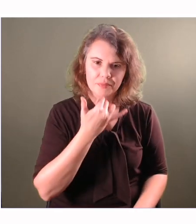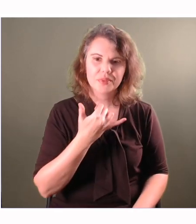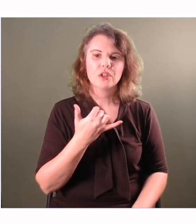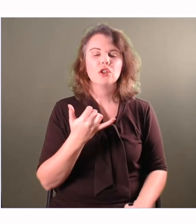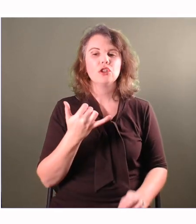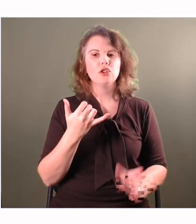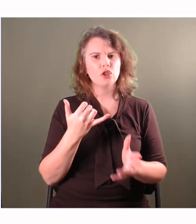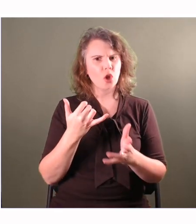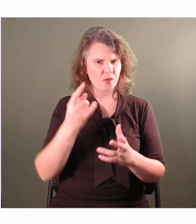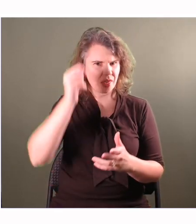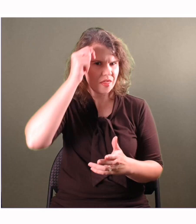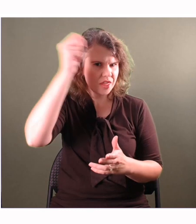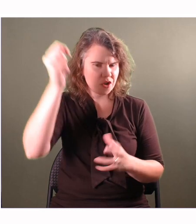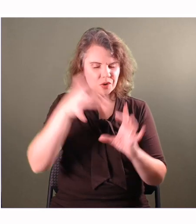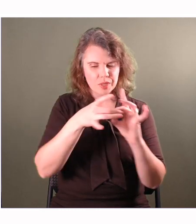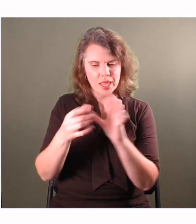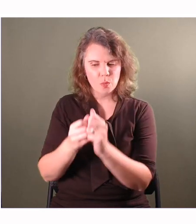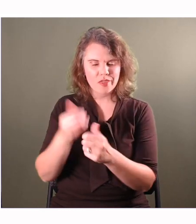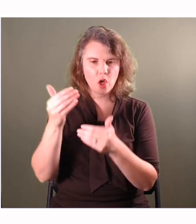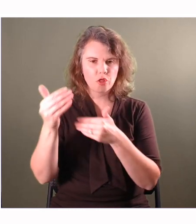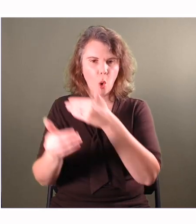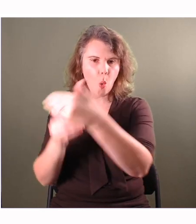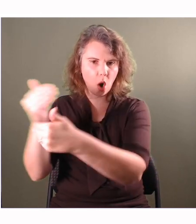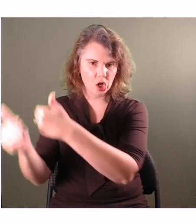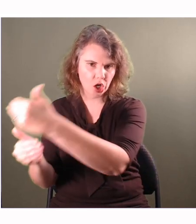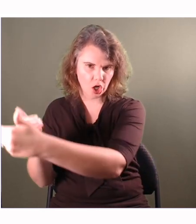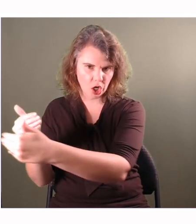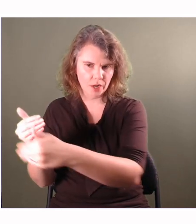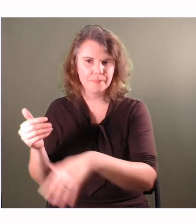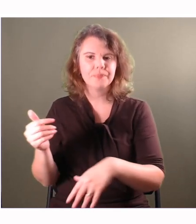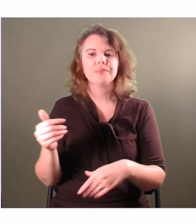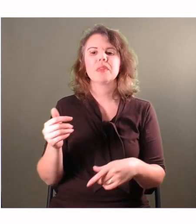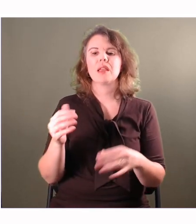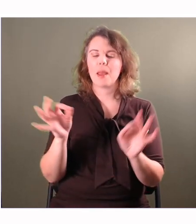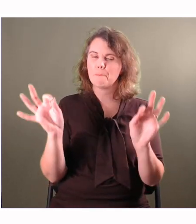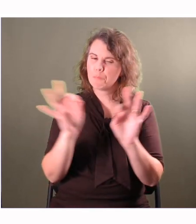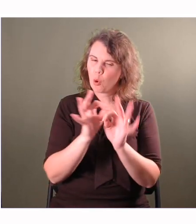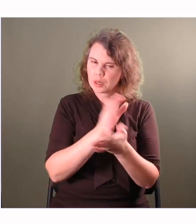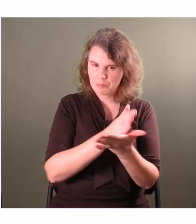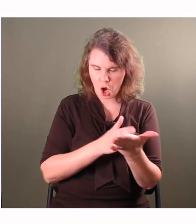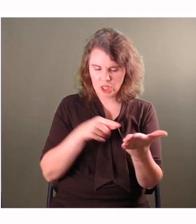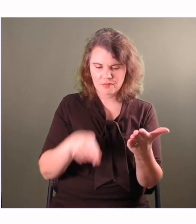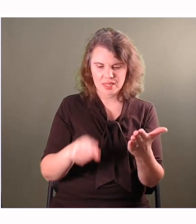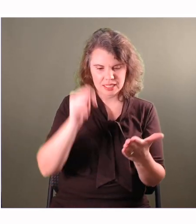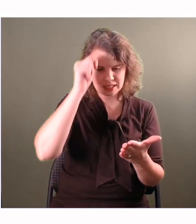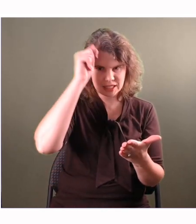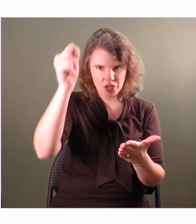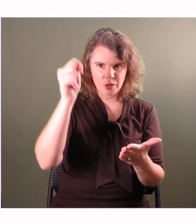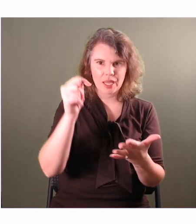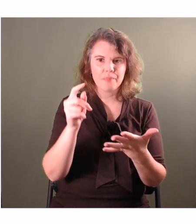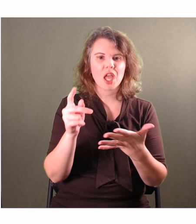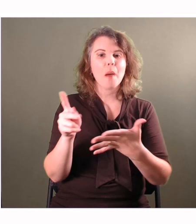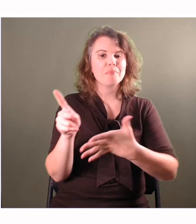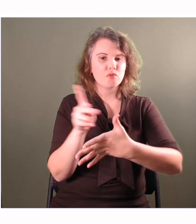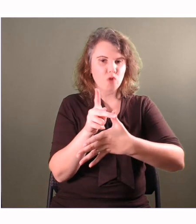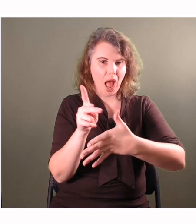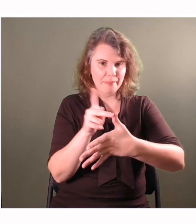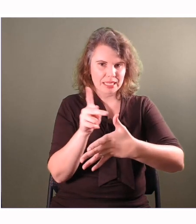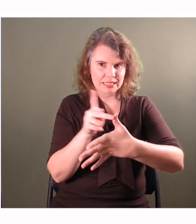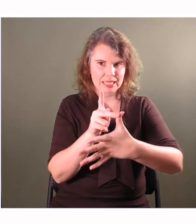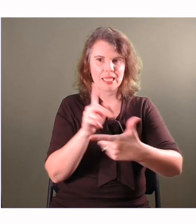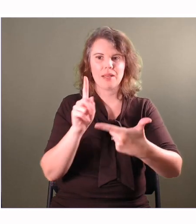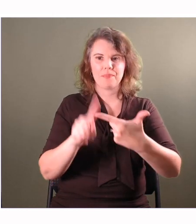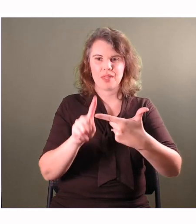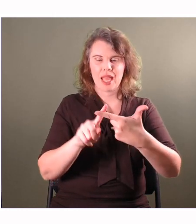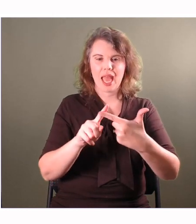how we produce serial order with syllables. The crucial features of this theory are primacy gradient